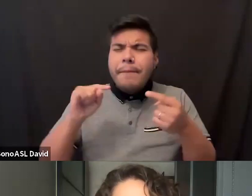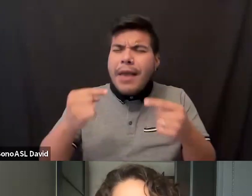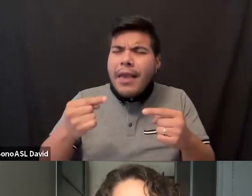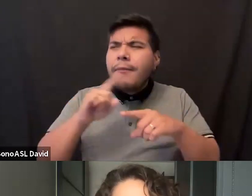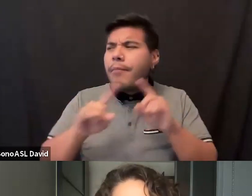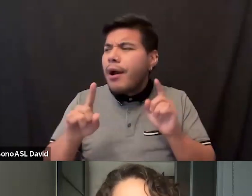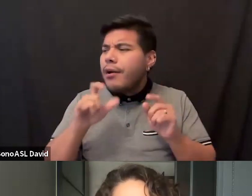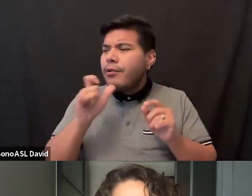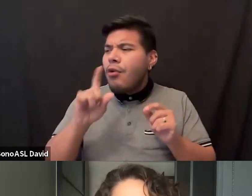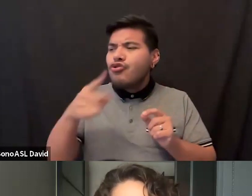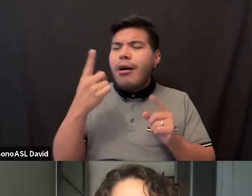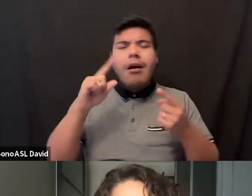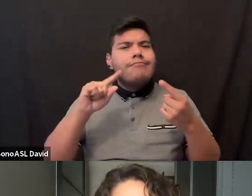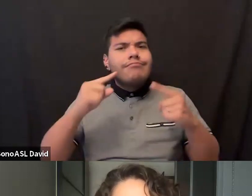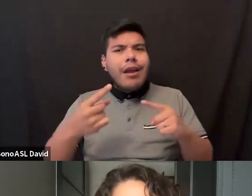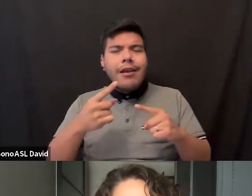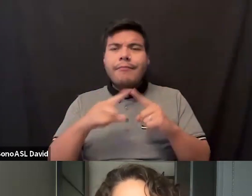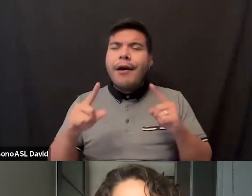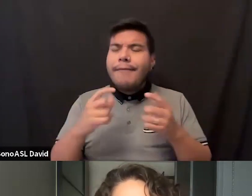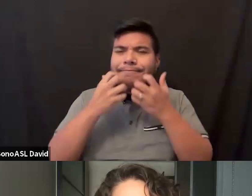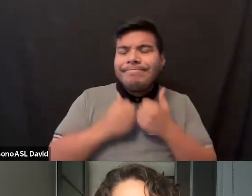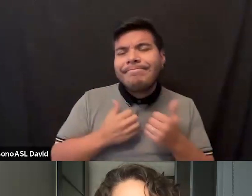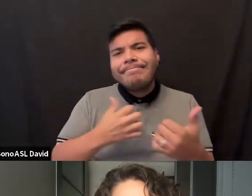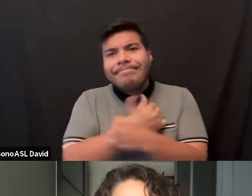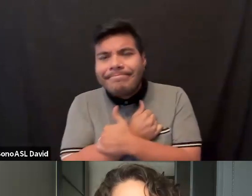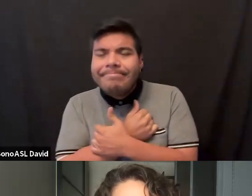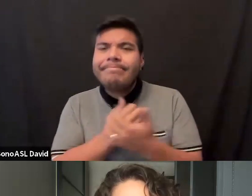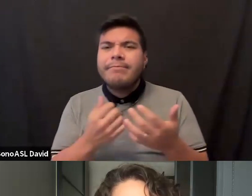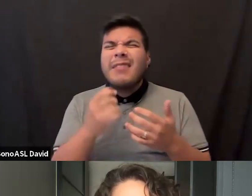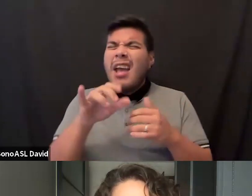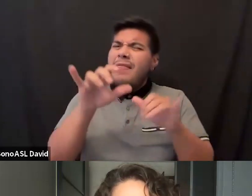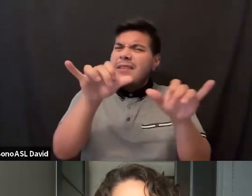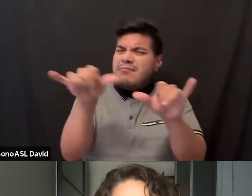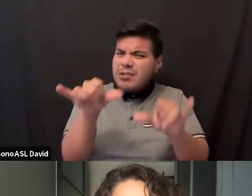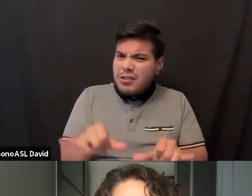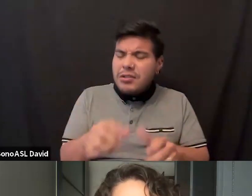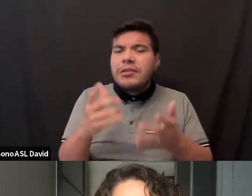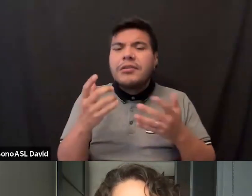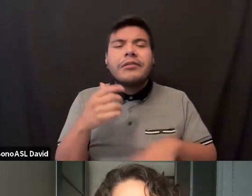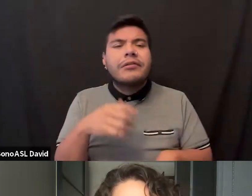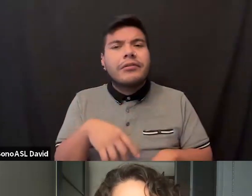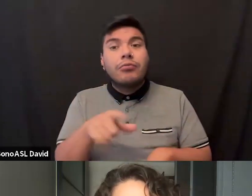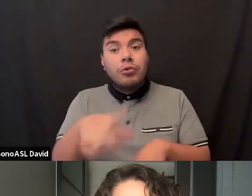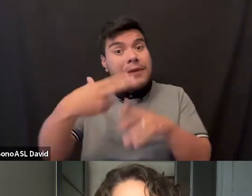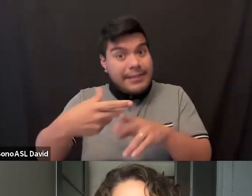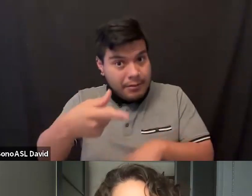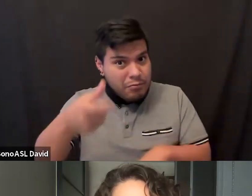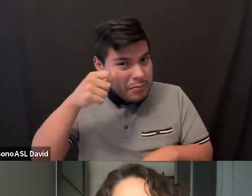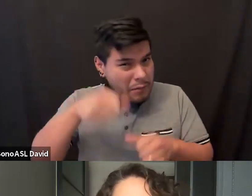embrace that you wanted to put around all of them, and then the commonality of things that you point out, like especially when you start talking about dreams